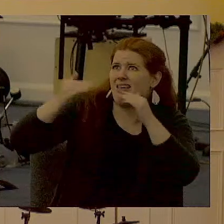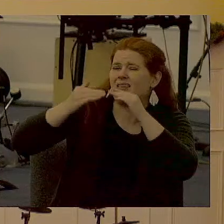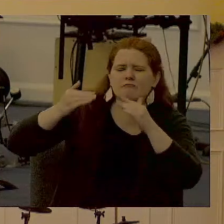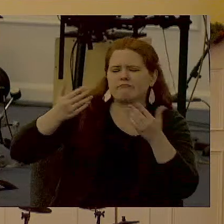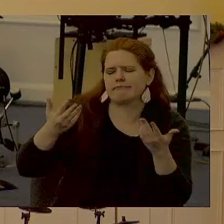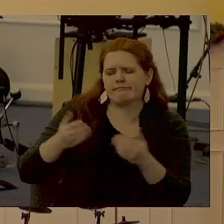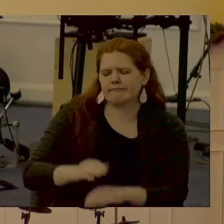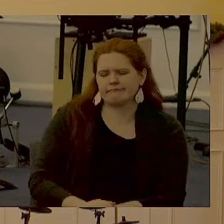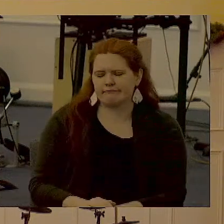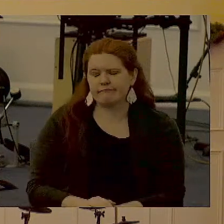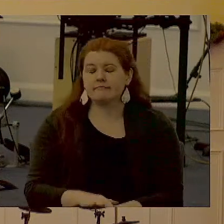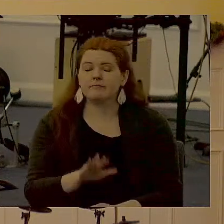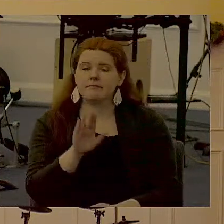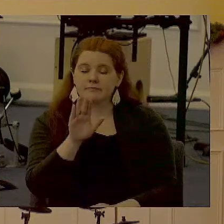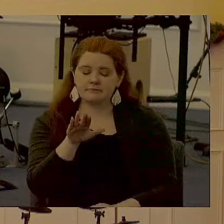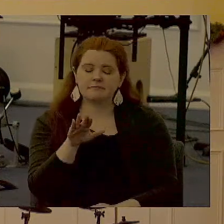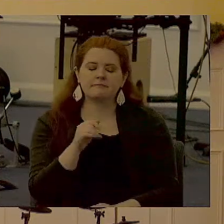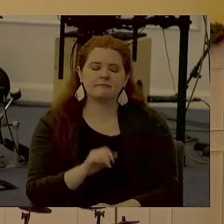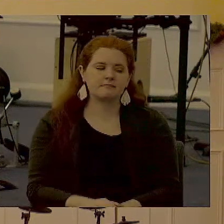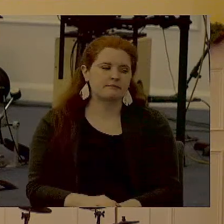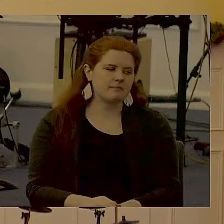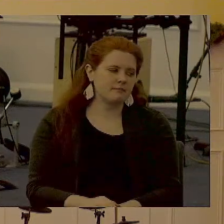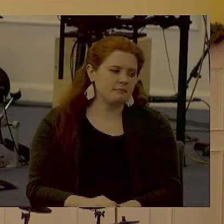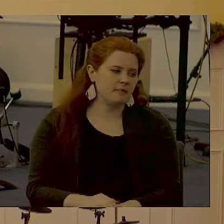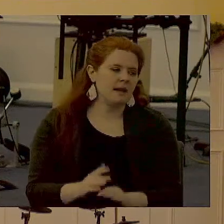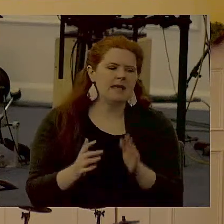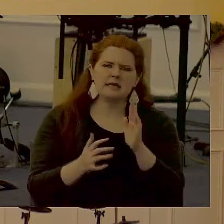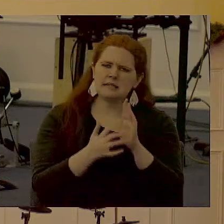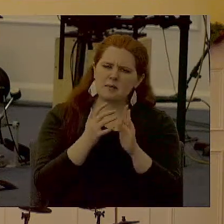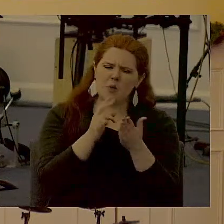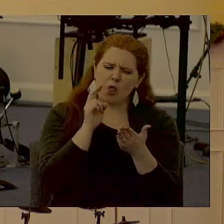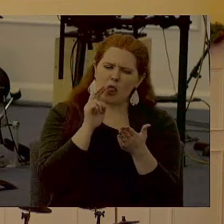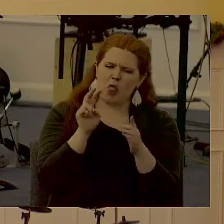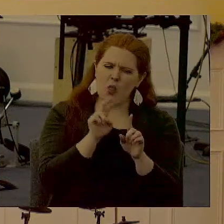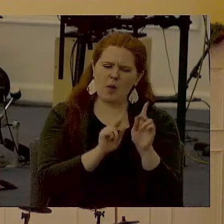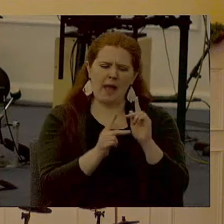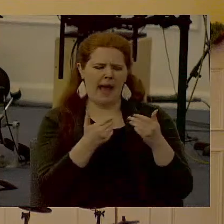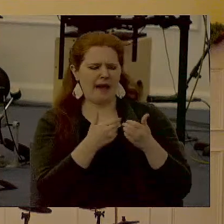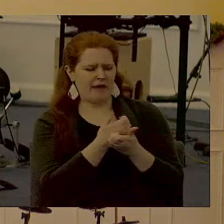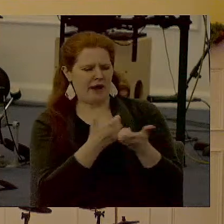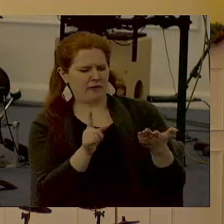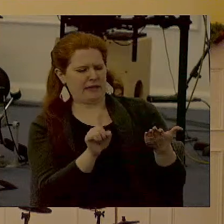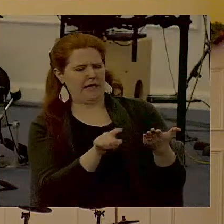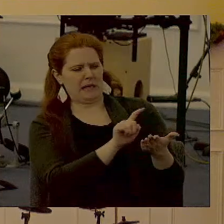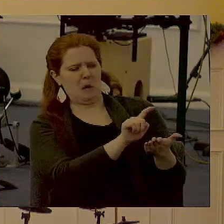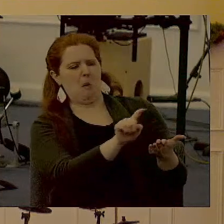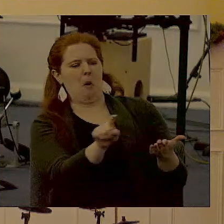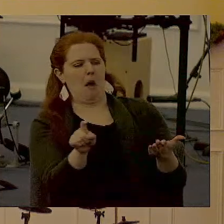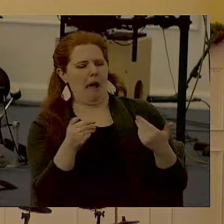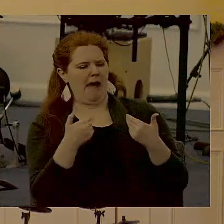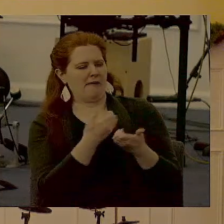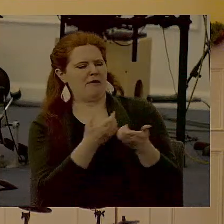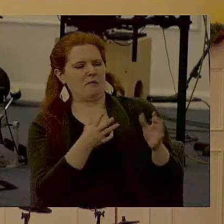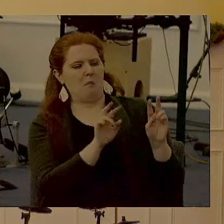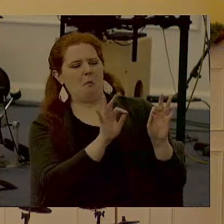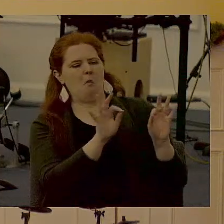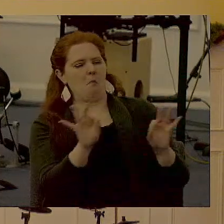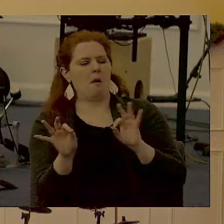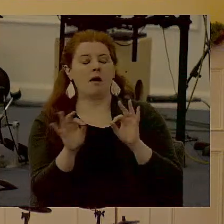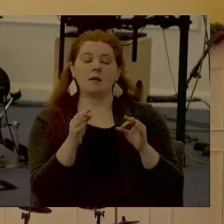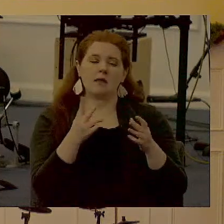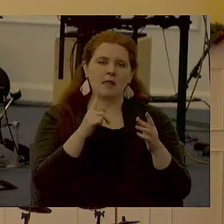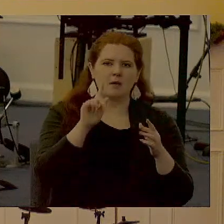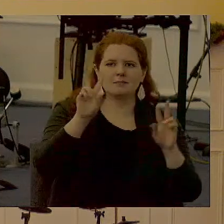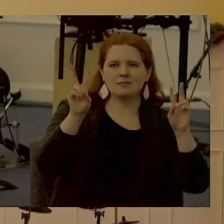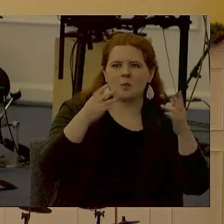Okay, now there's another way that sometimes we look at people, and instead of saying, well, they have everything they need, we look at people who are